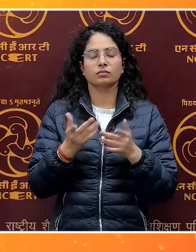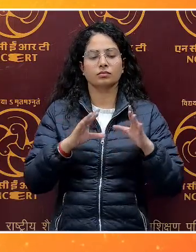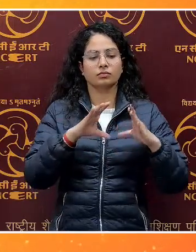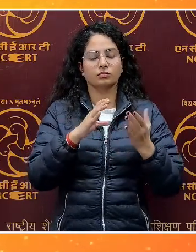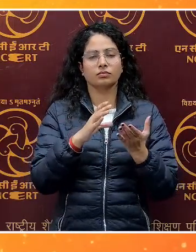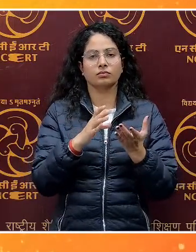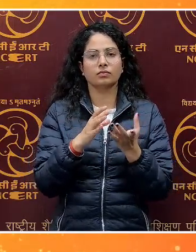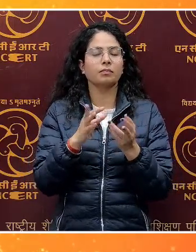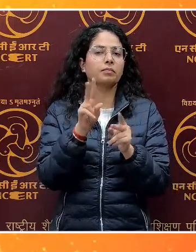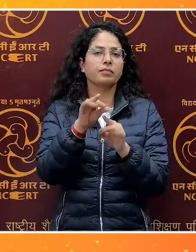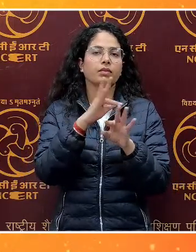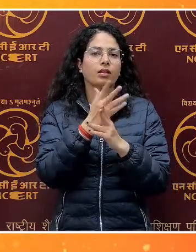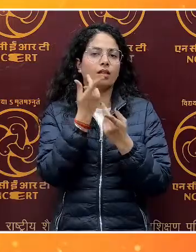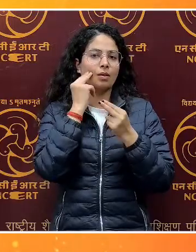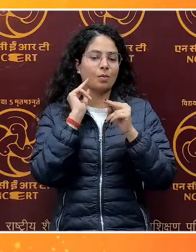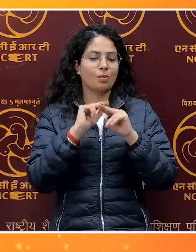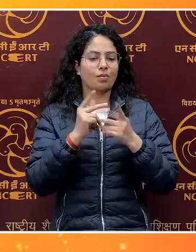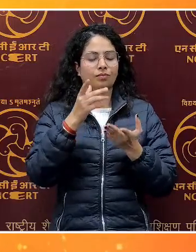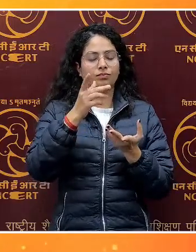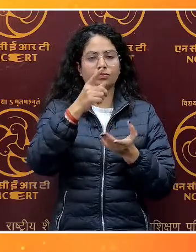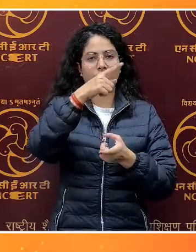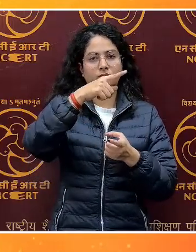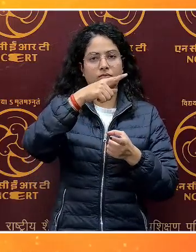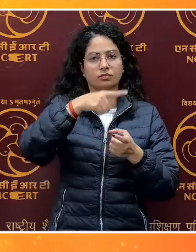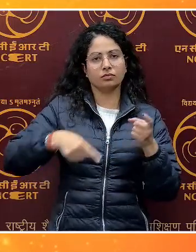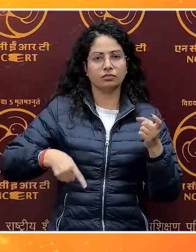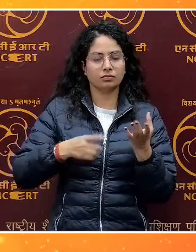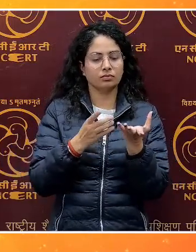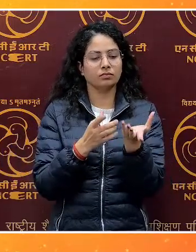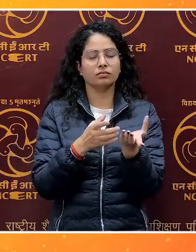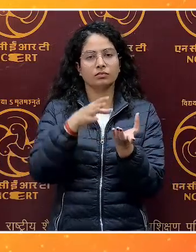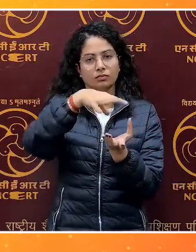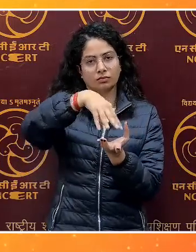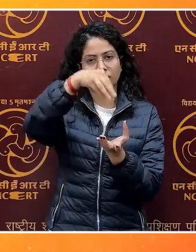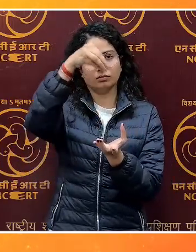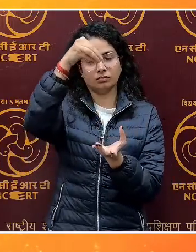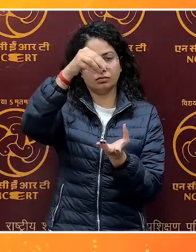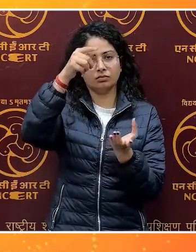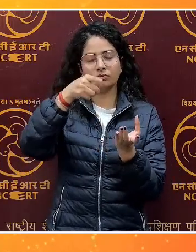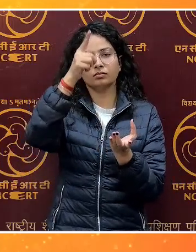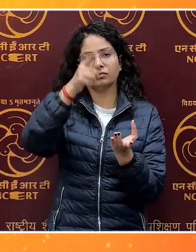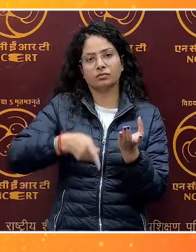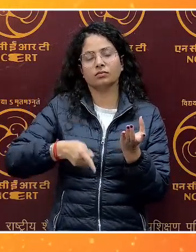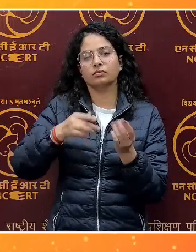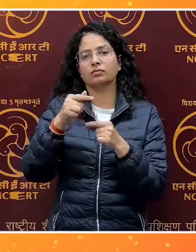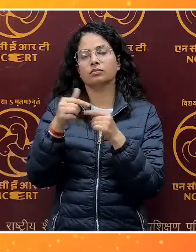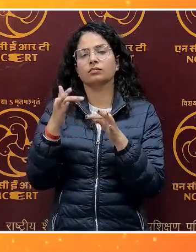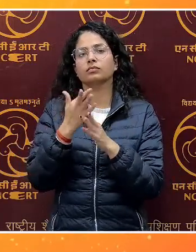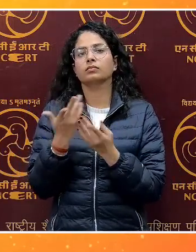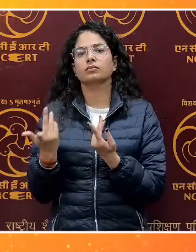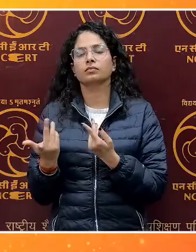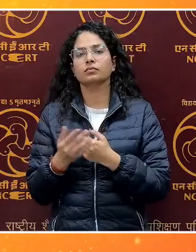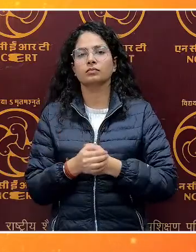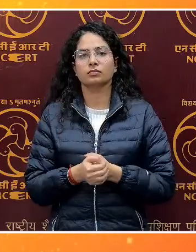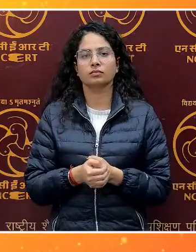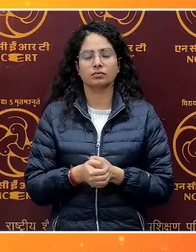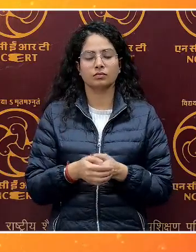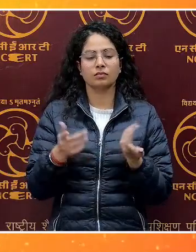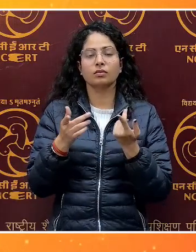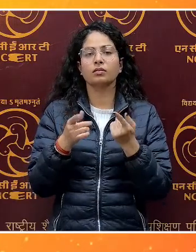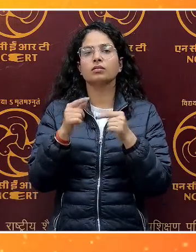both their radii being equal to 1 centimeter and the height of the cone is equal to its